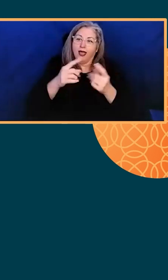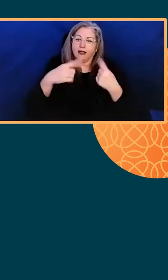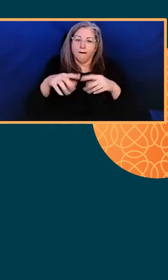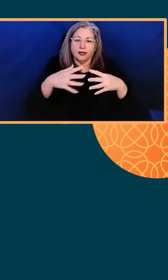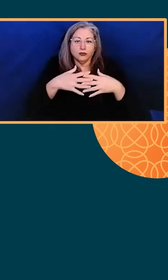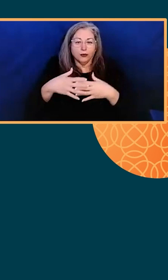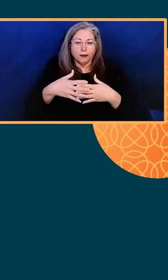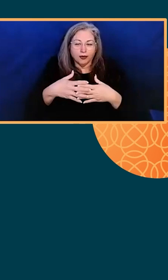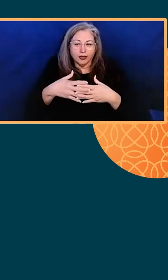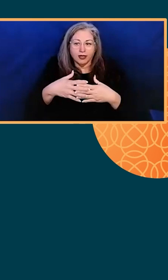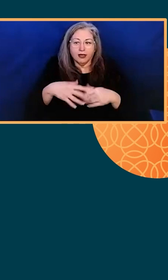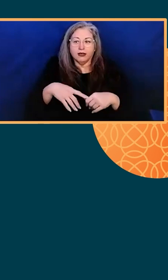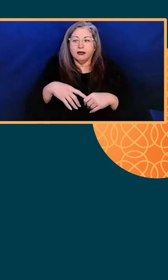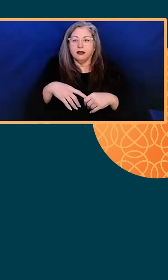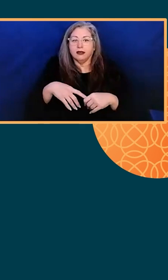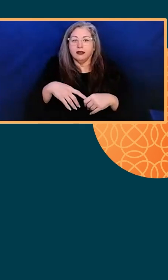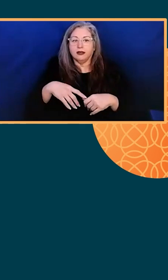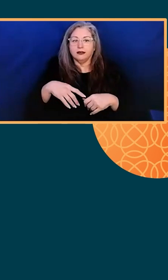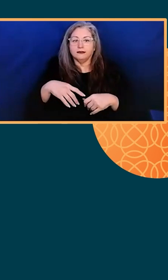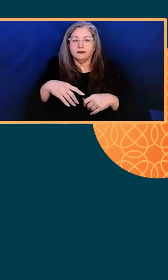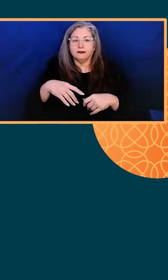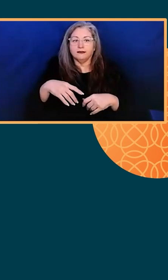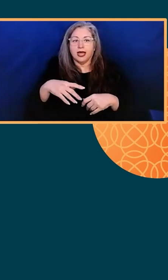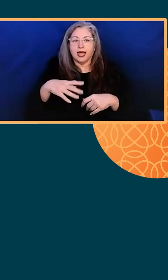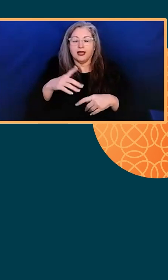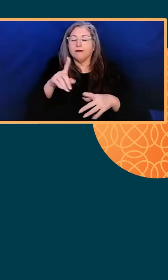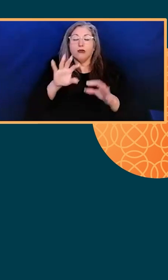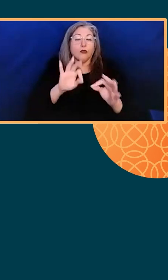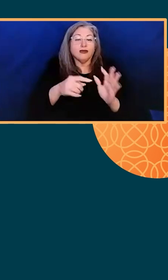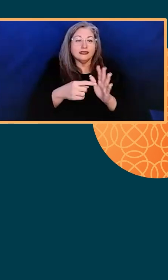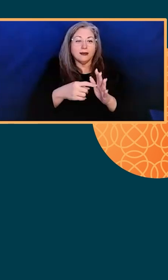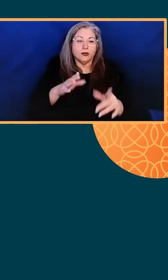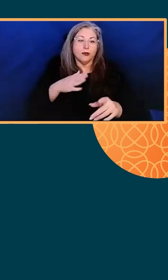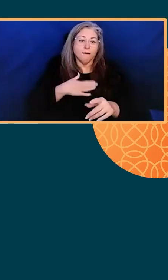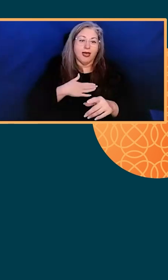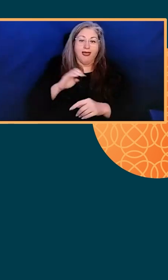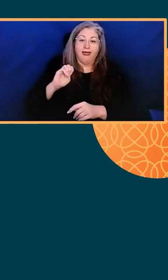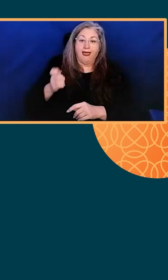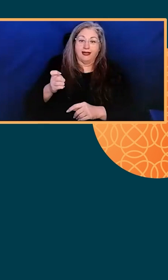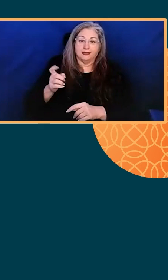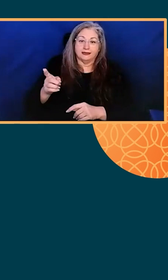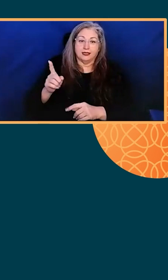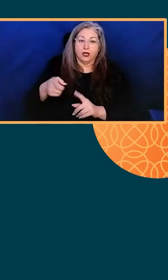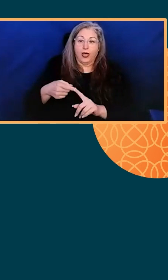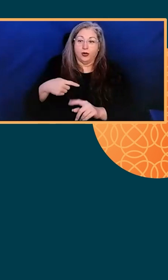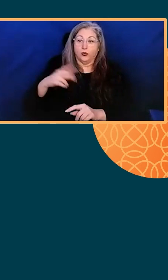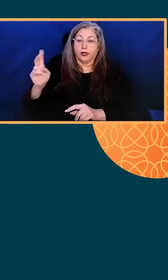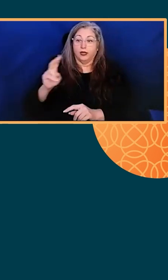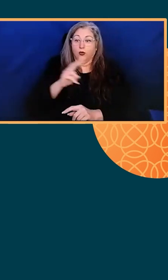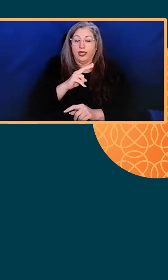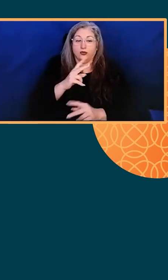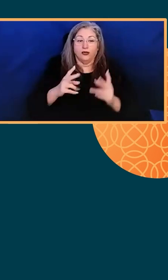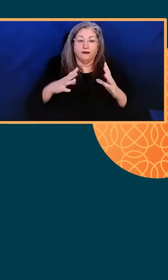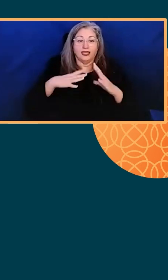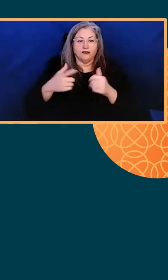America. And a perfect example, my ex, when we went to vacation for the first time,